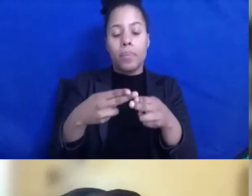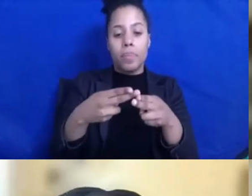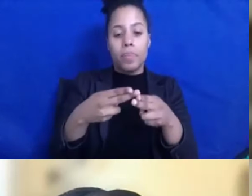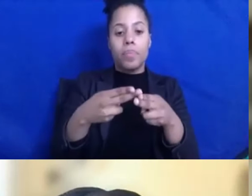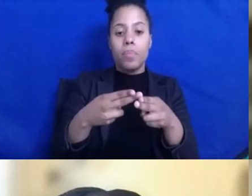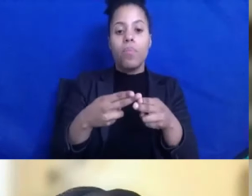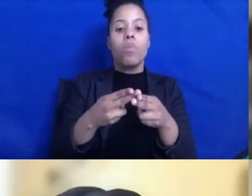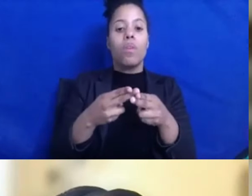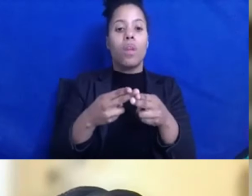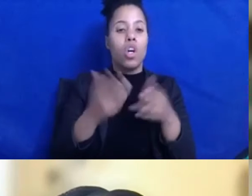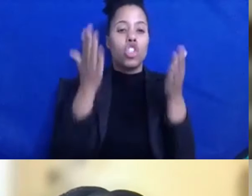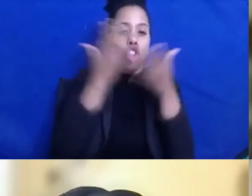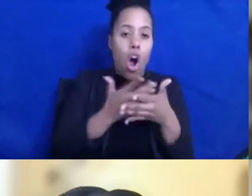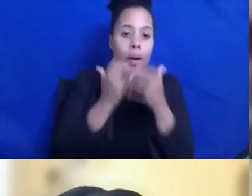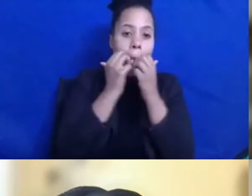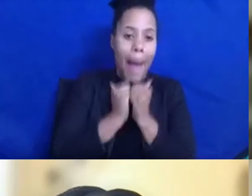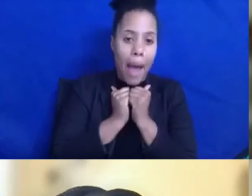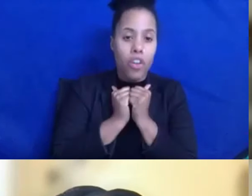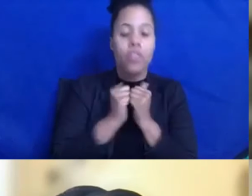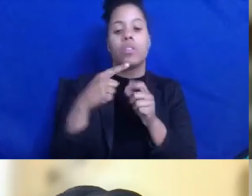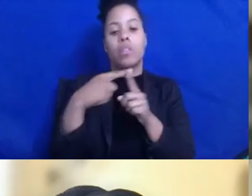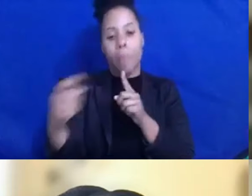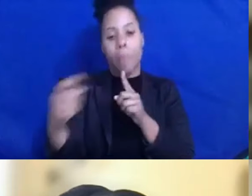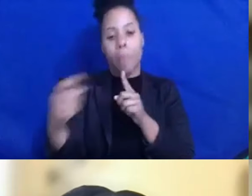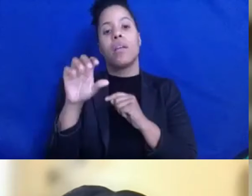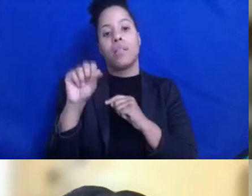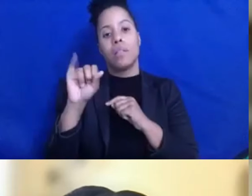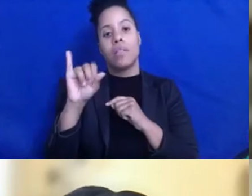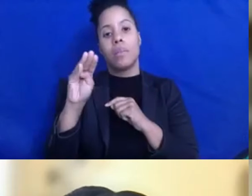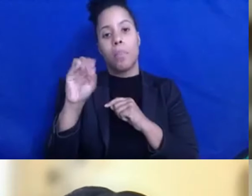Dark Matters by Simone Brown on the Surveillance of Blackness.